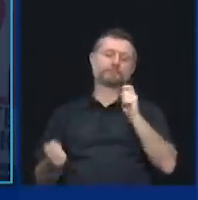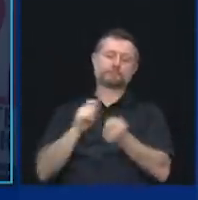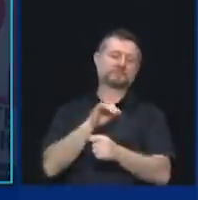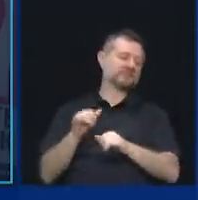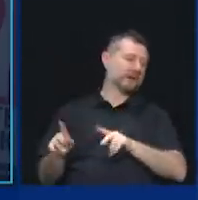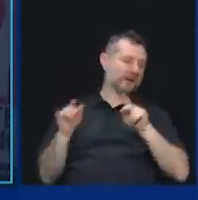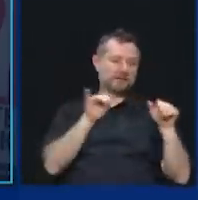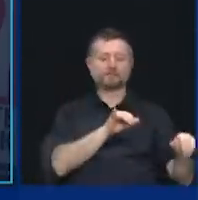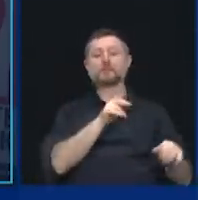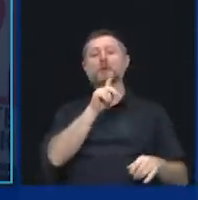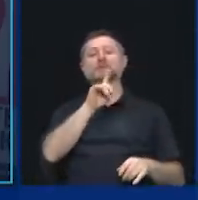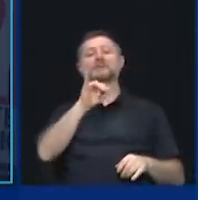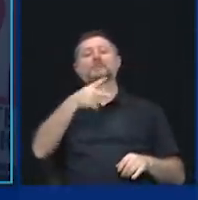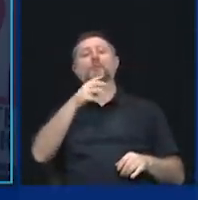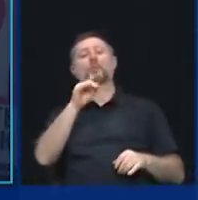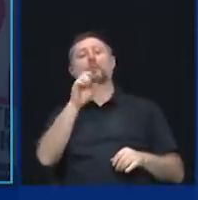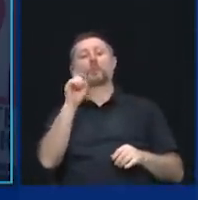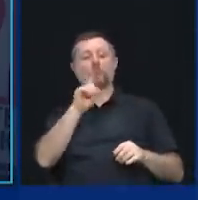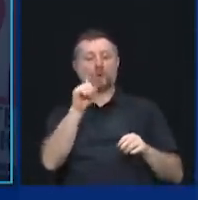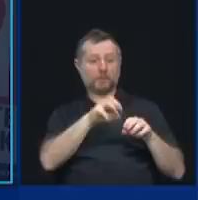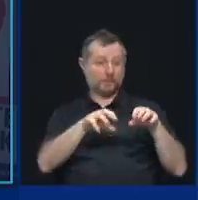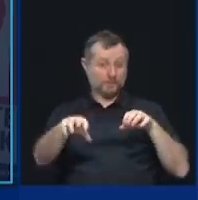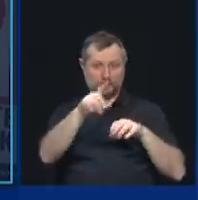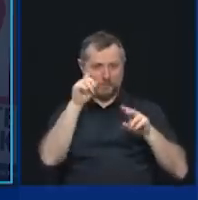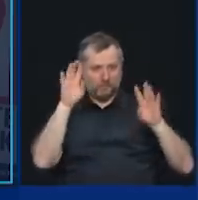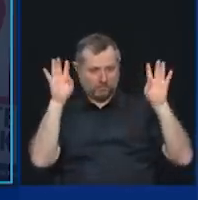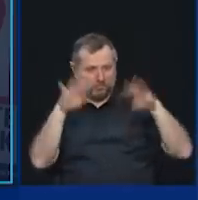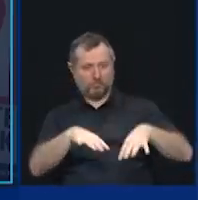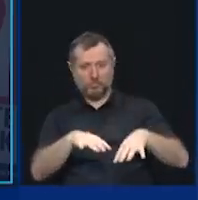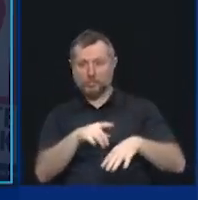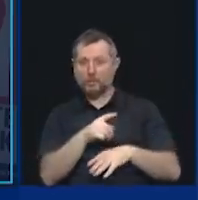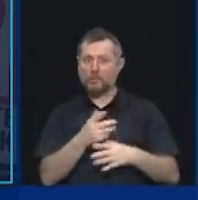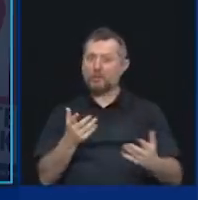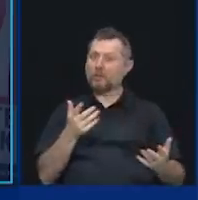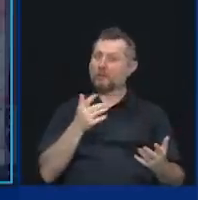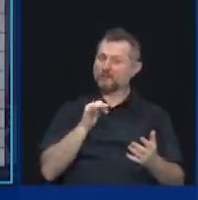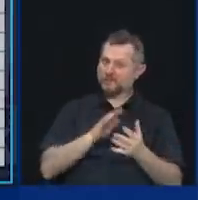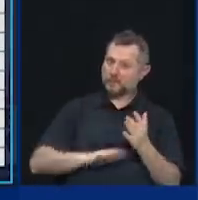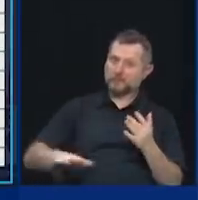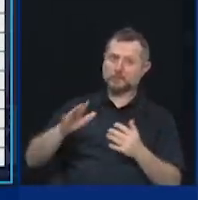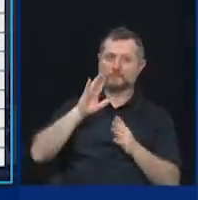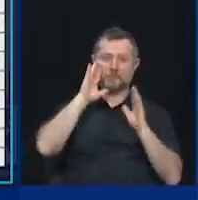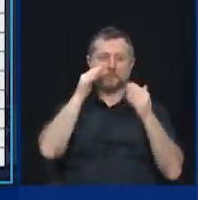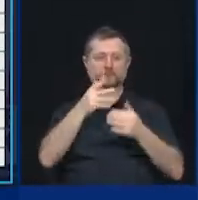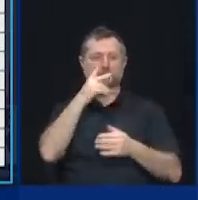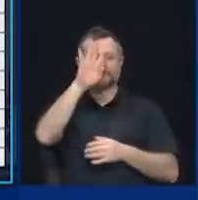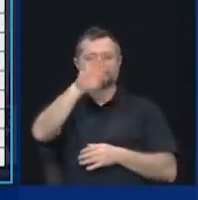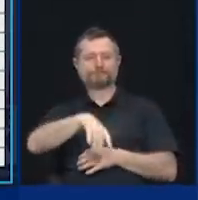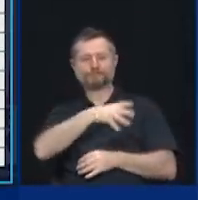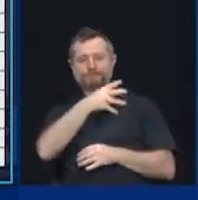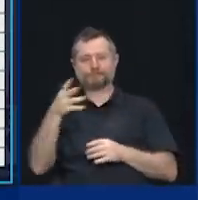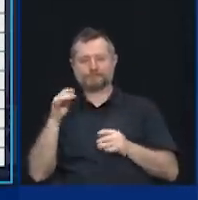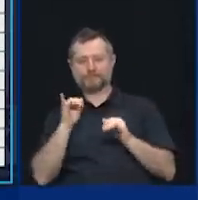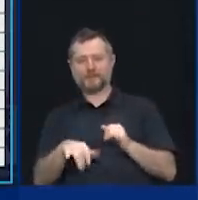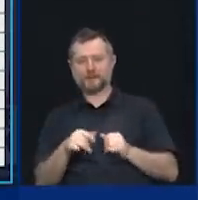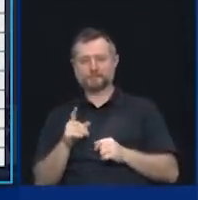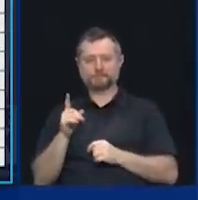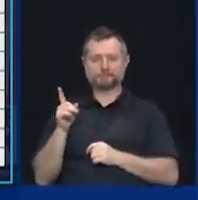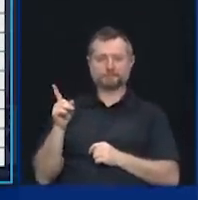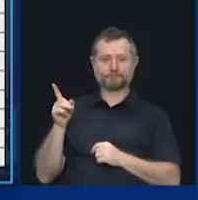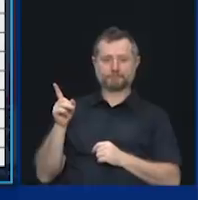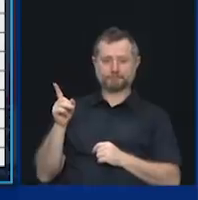we're working statewide, but we're going to focus on these zip codes, and I want everybody focusing on these zip codes because